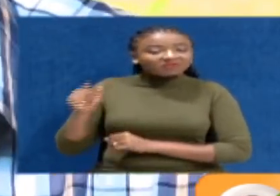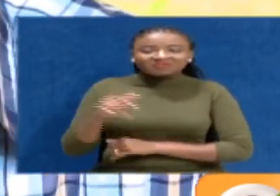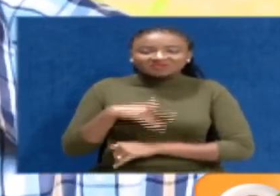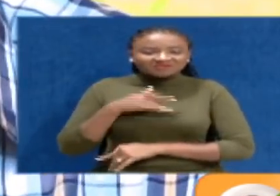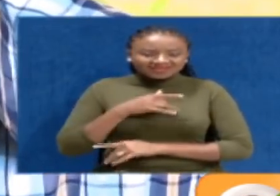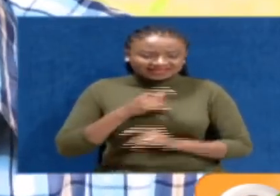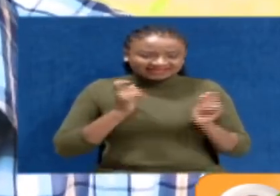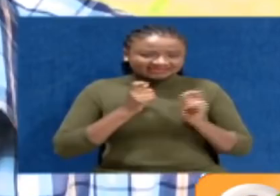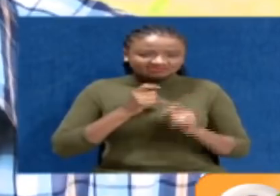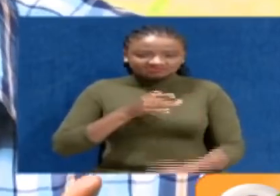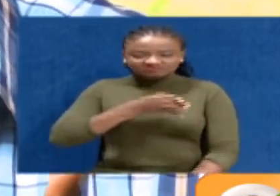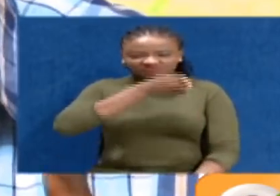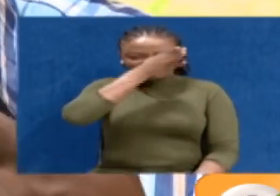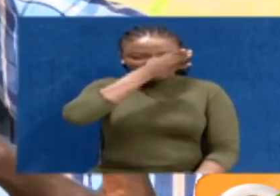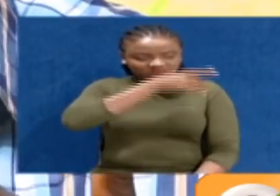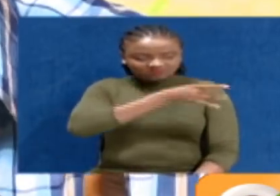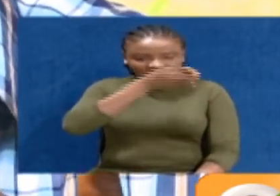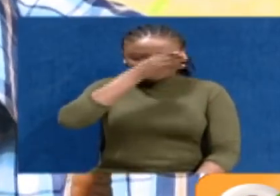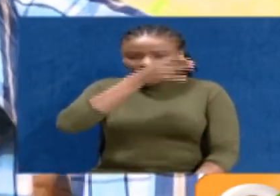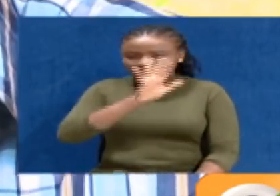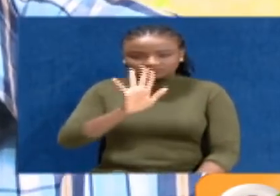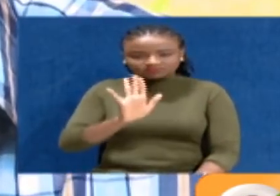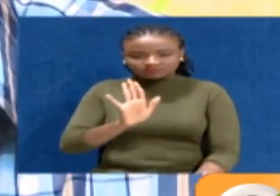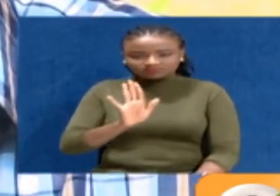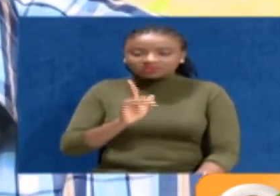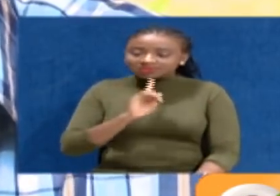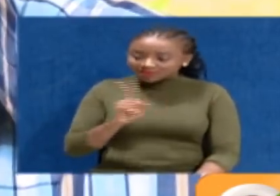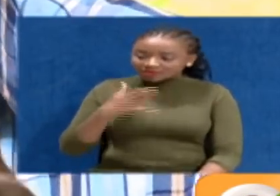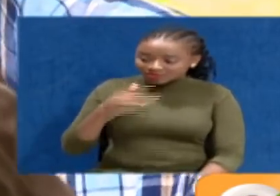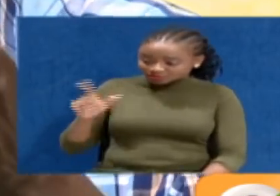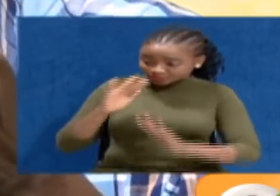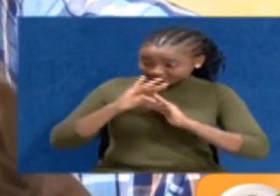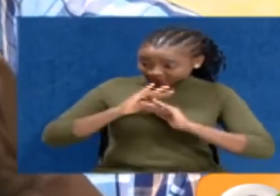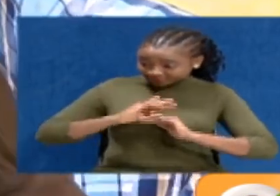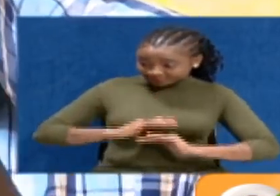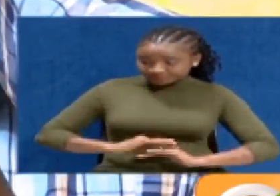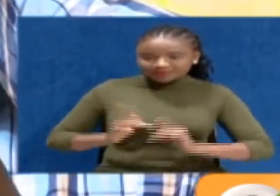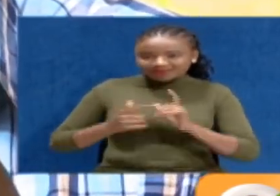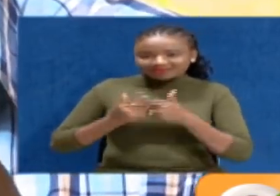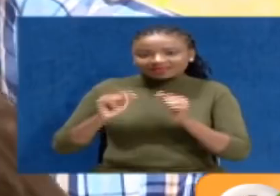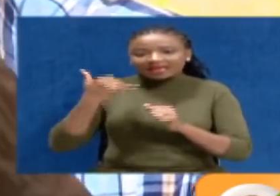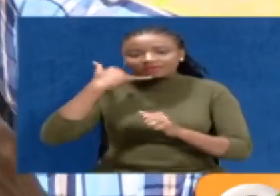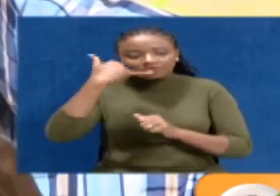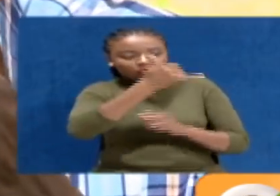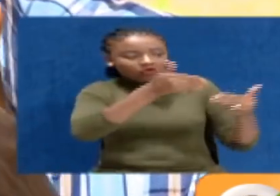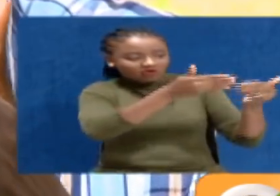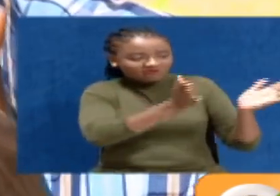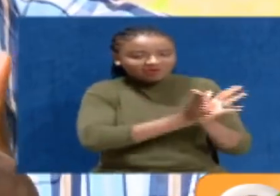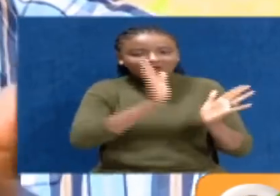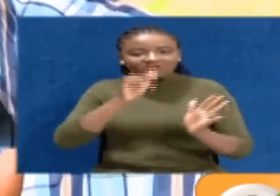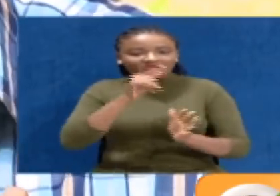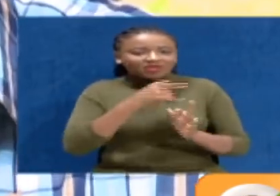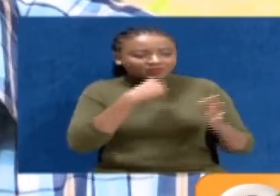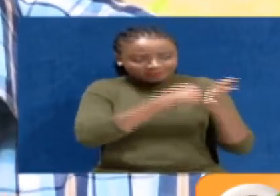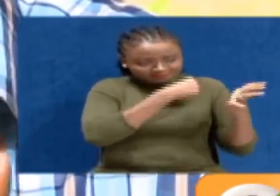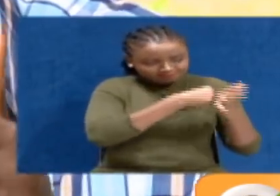can't harbor any kind of grudge or whatever. But we still want to let him cool down and then call the family. We will follow up until